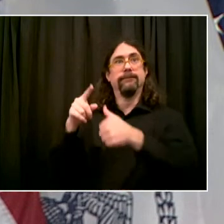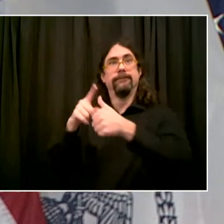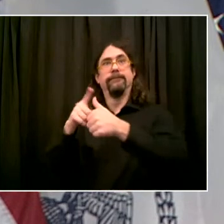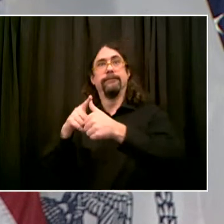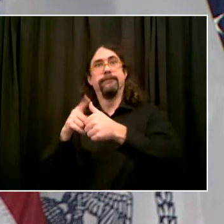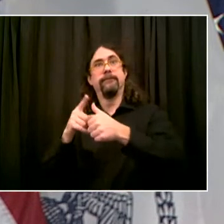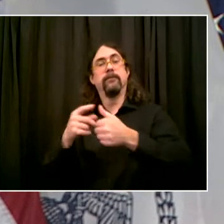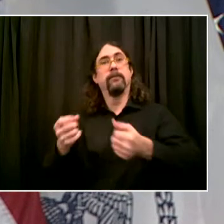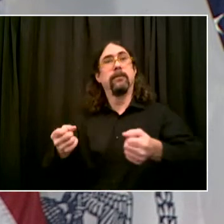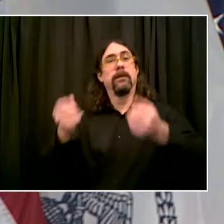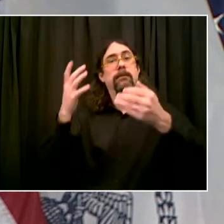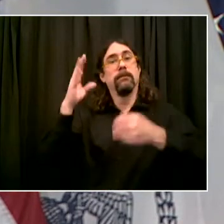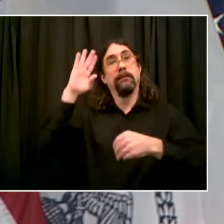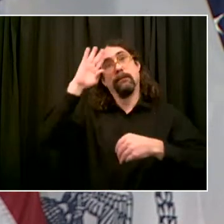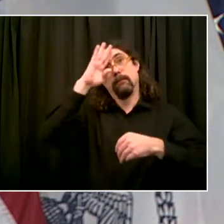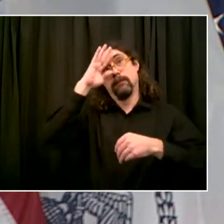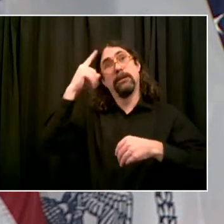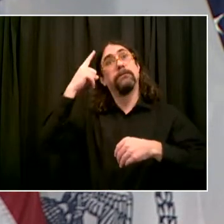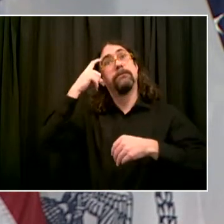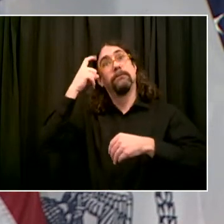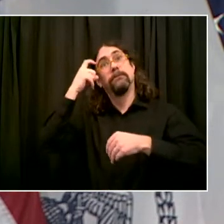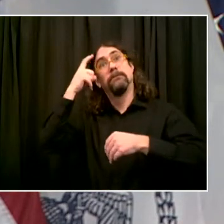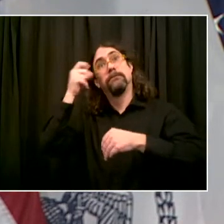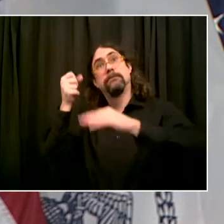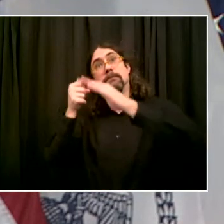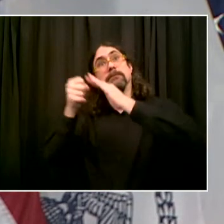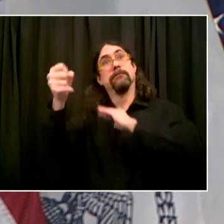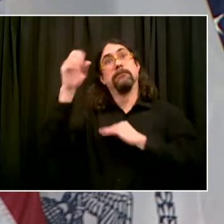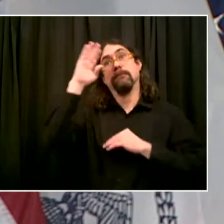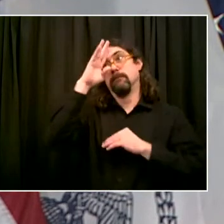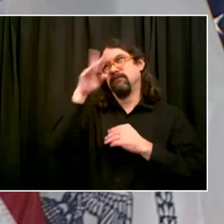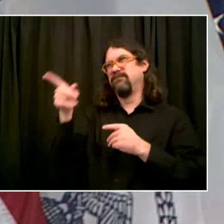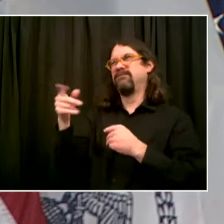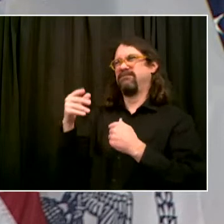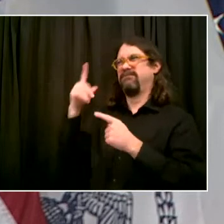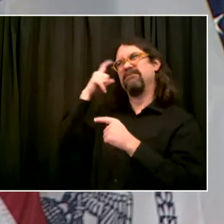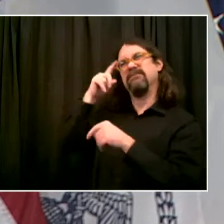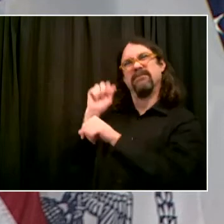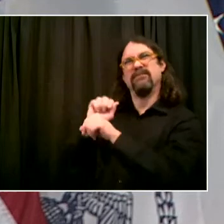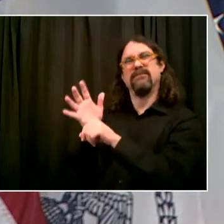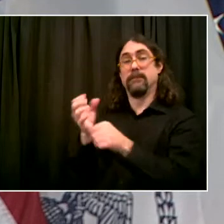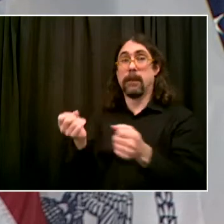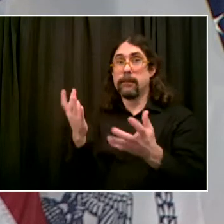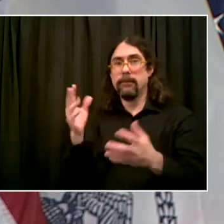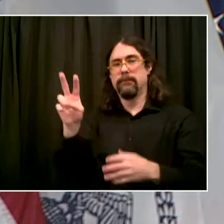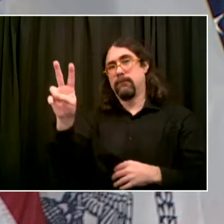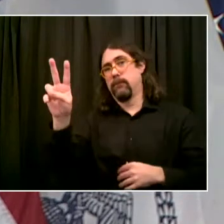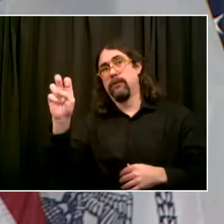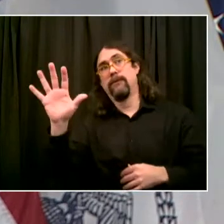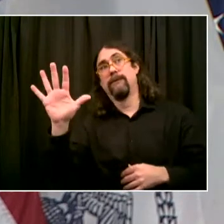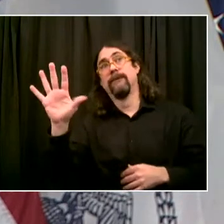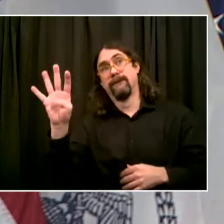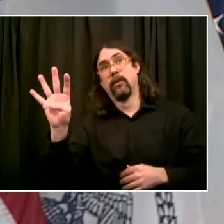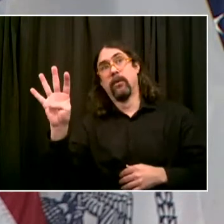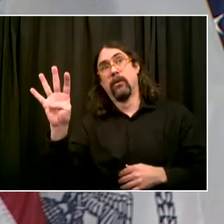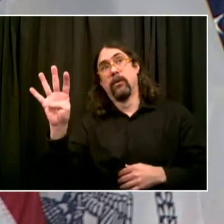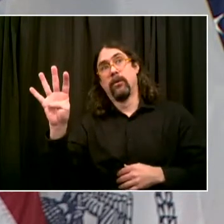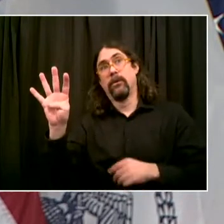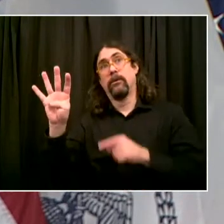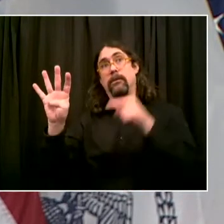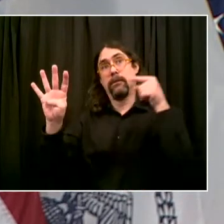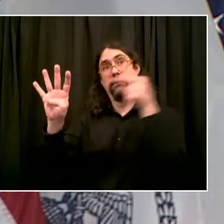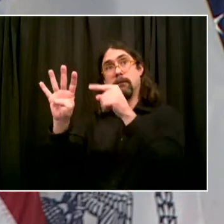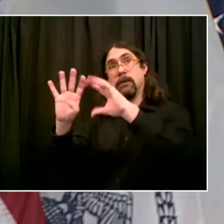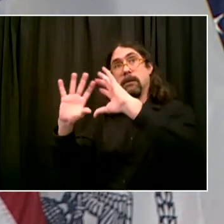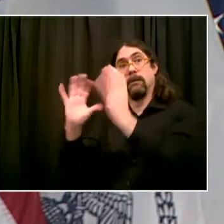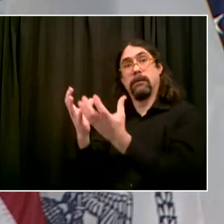report, 254 patients with a confirmed positivity level of 67.5%.